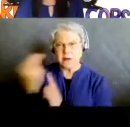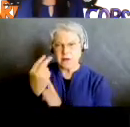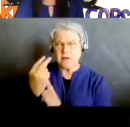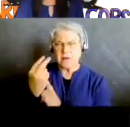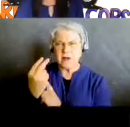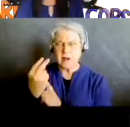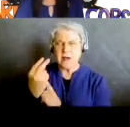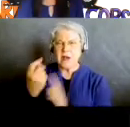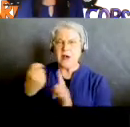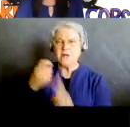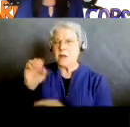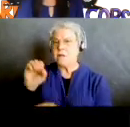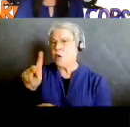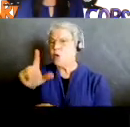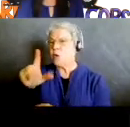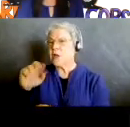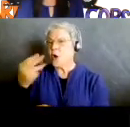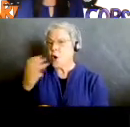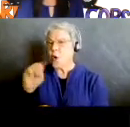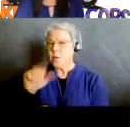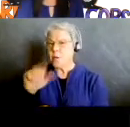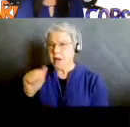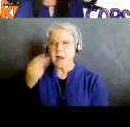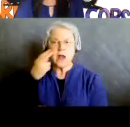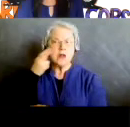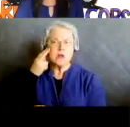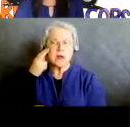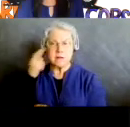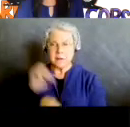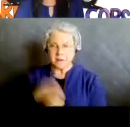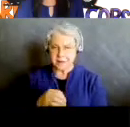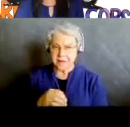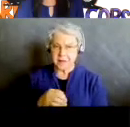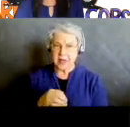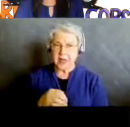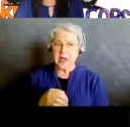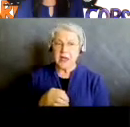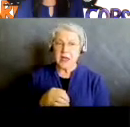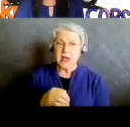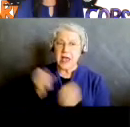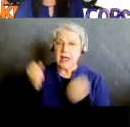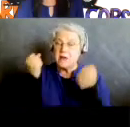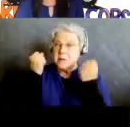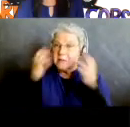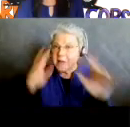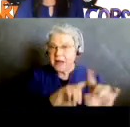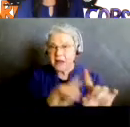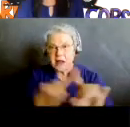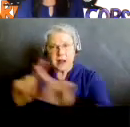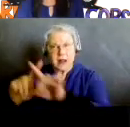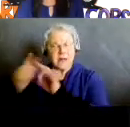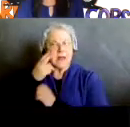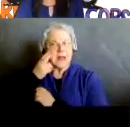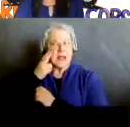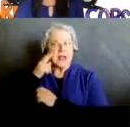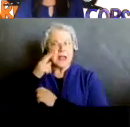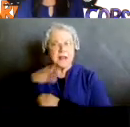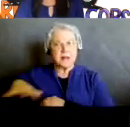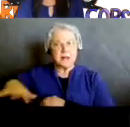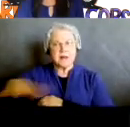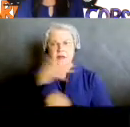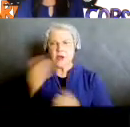of Oklahoma argues. And indeed, multiple indigenous nations offer alternative models